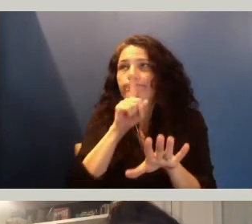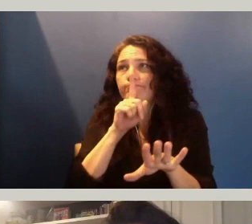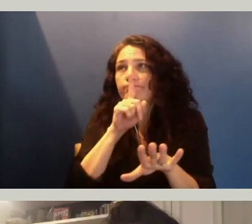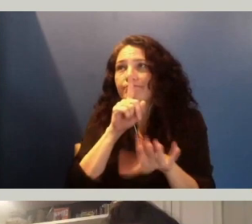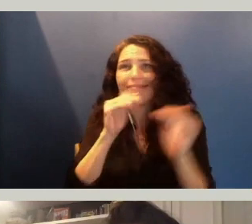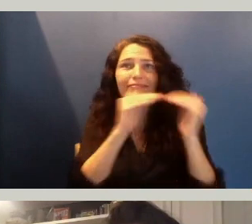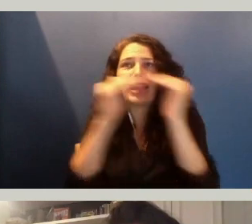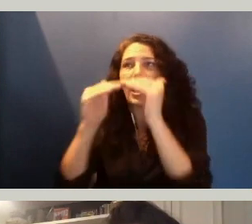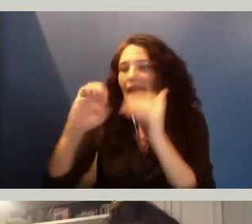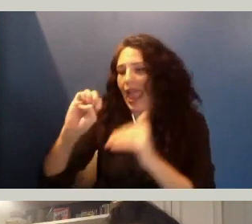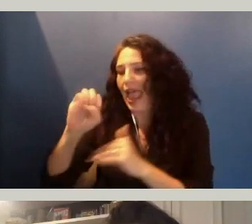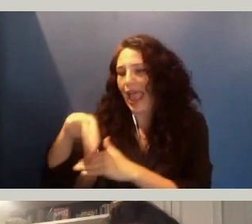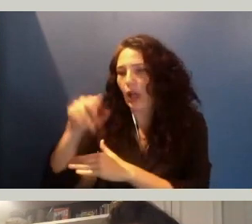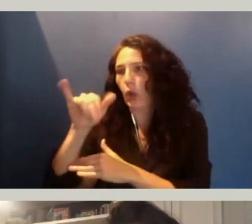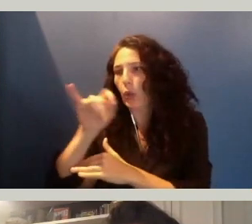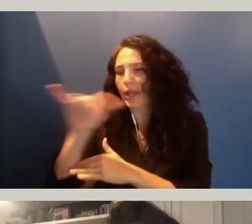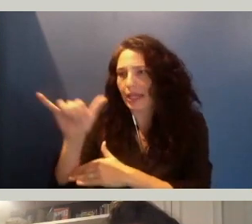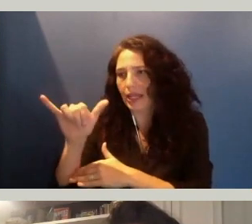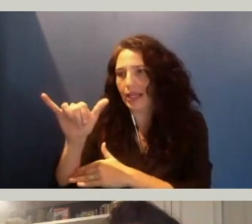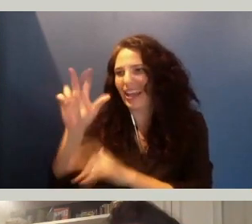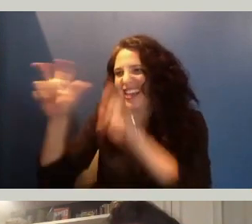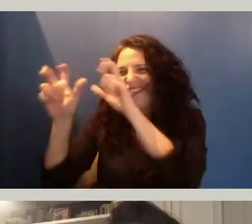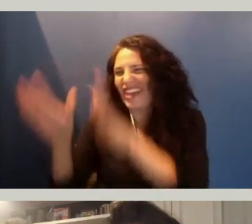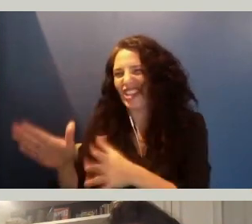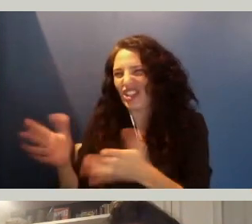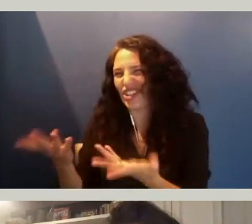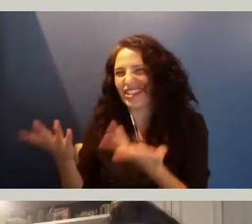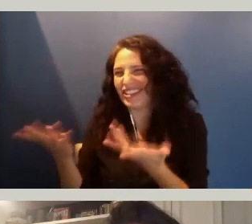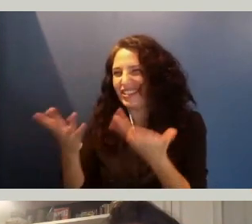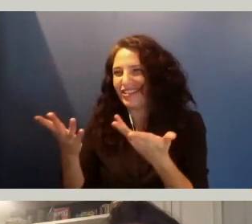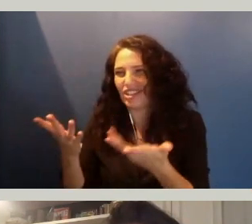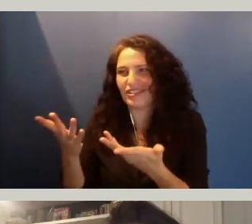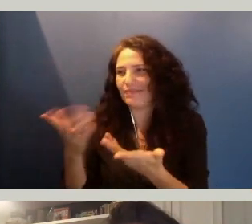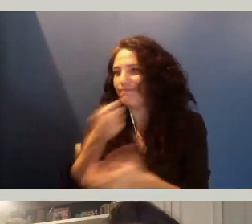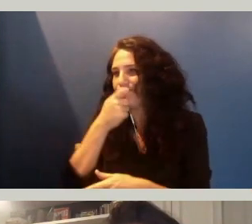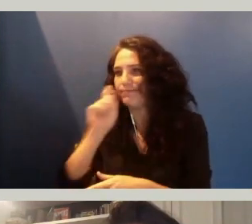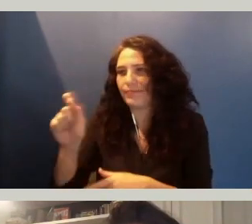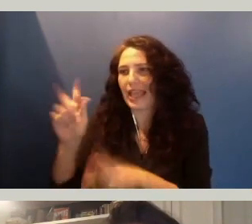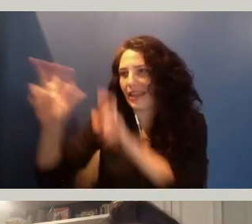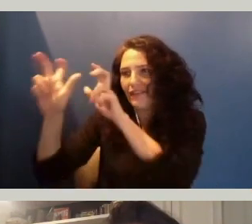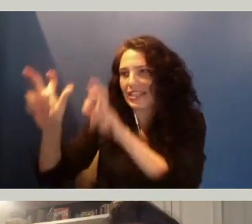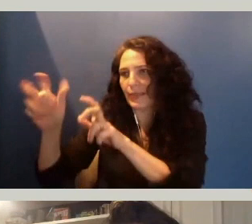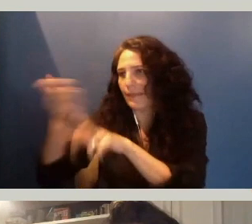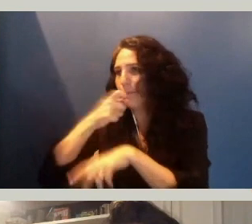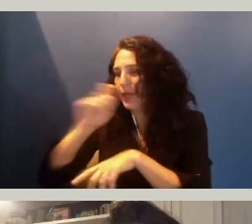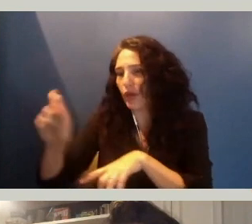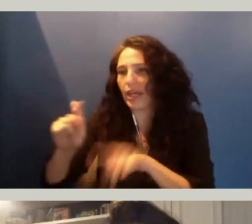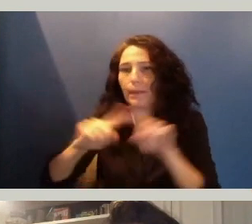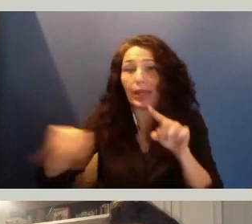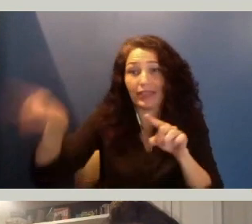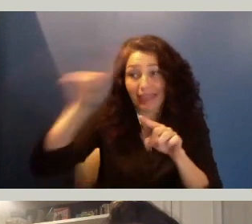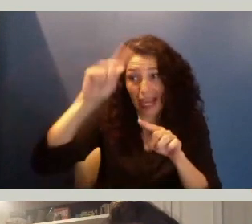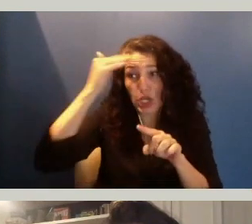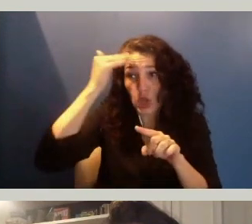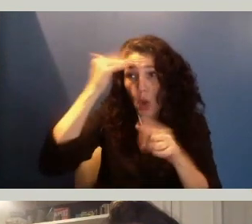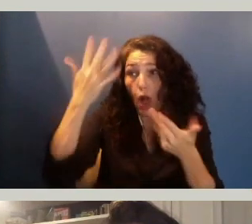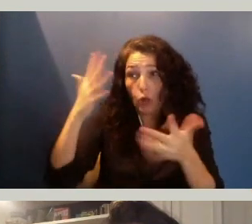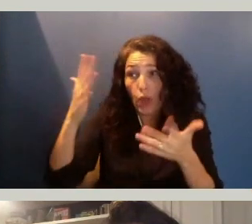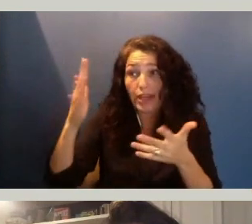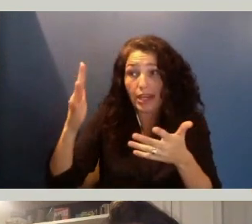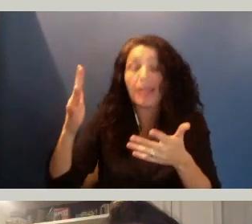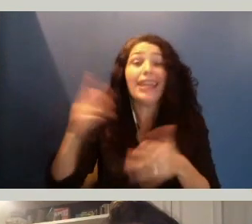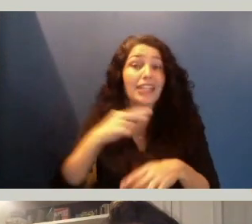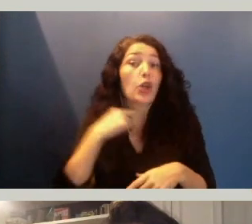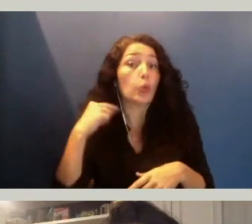investment. It's not the equity investment. The investors, they're choosing independent films knowing it's very risky, and in an effort to retain